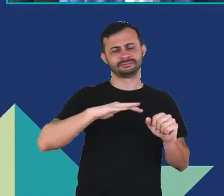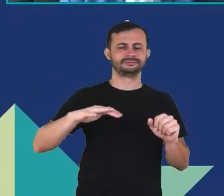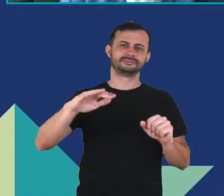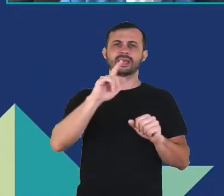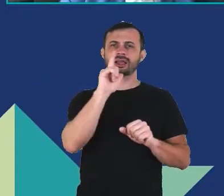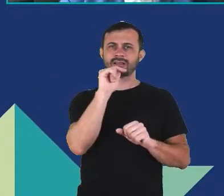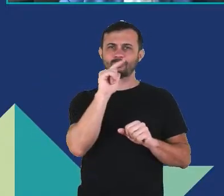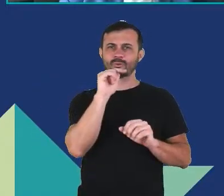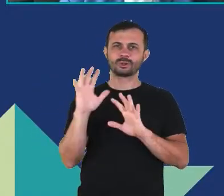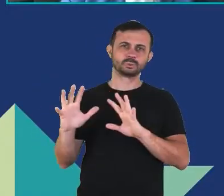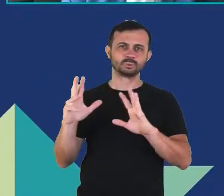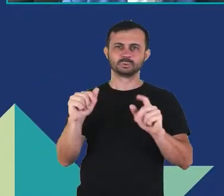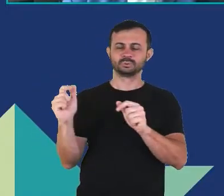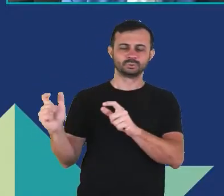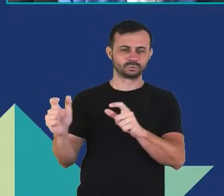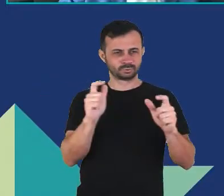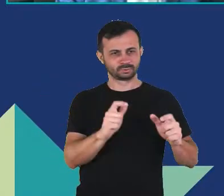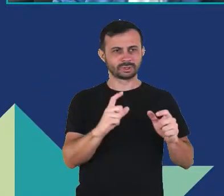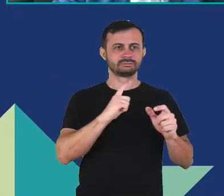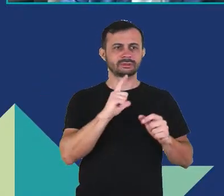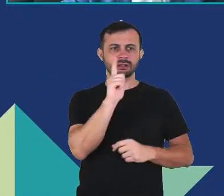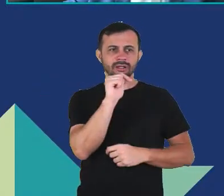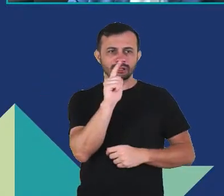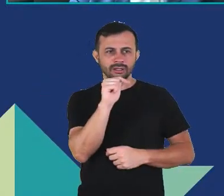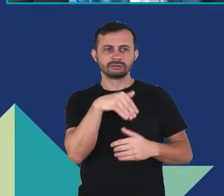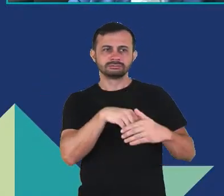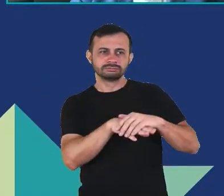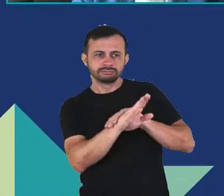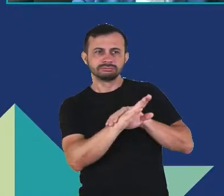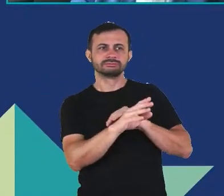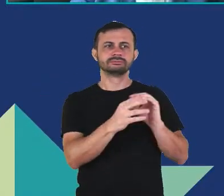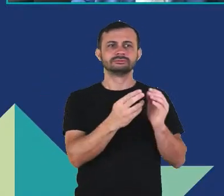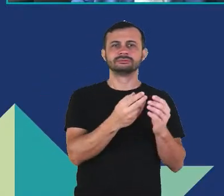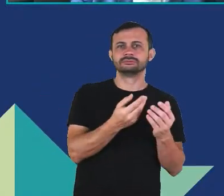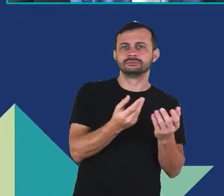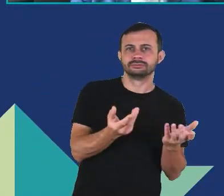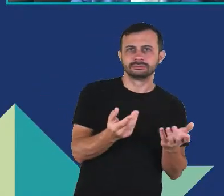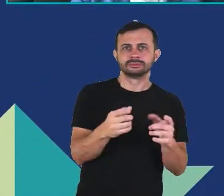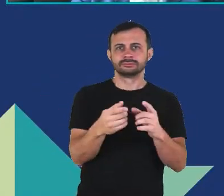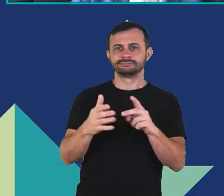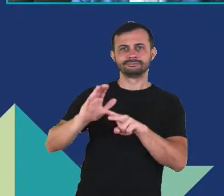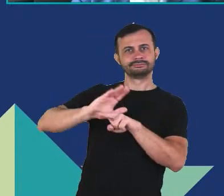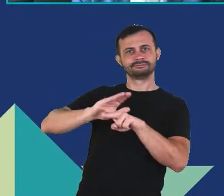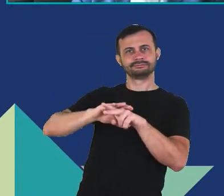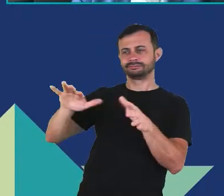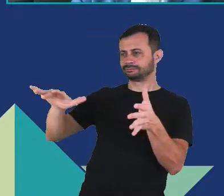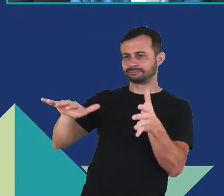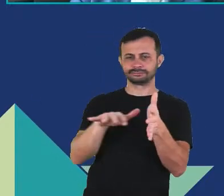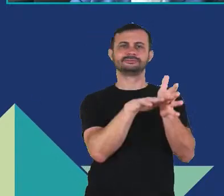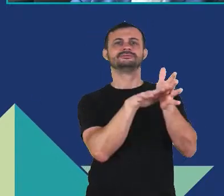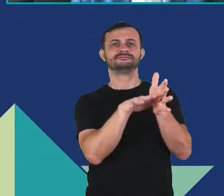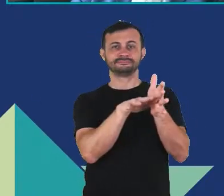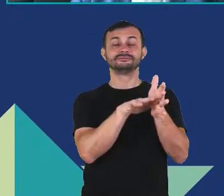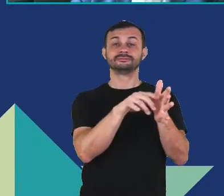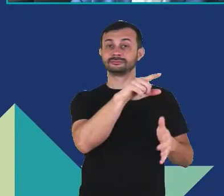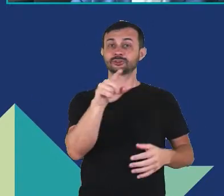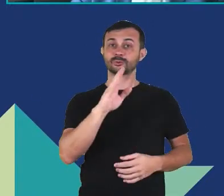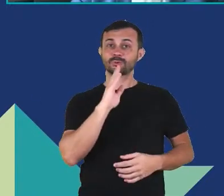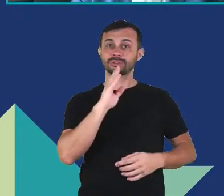facilities or behind the dams. And you're probably familiar with this chart where it shows from